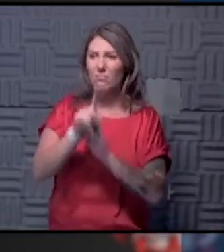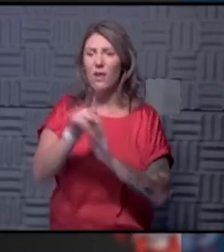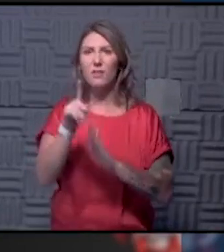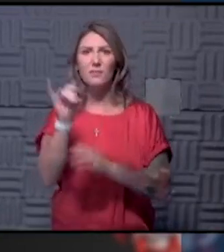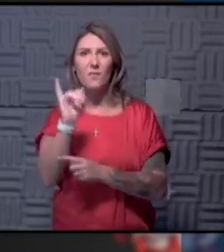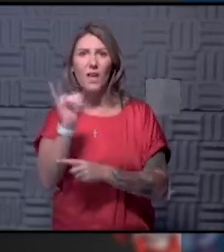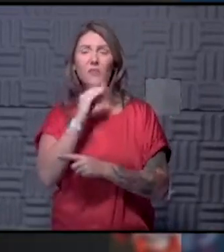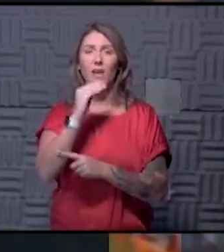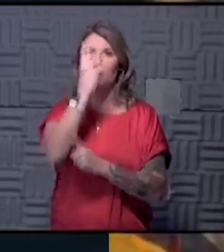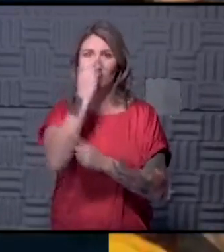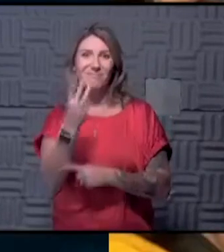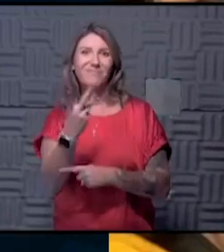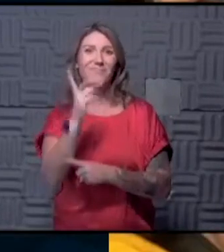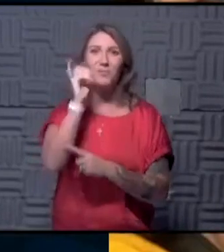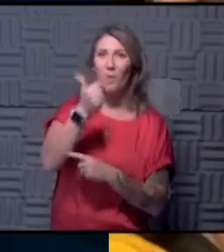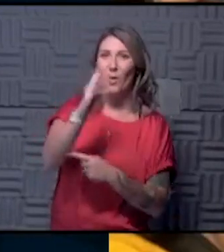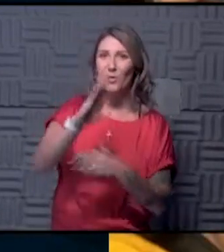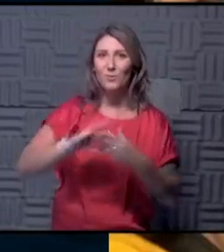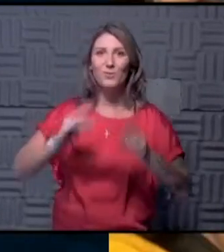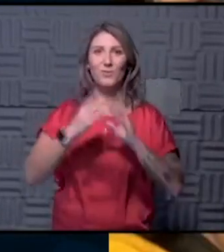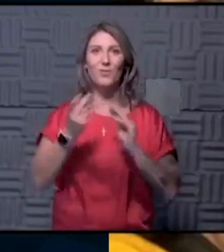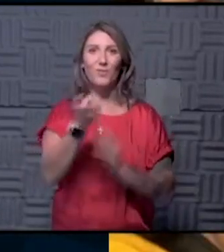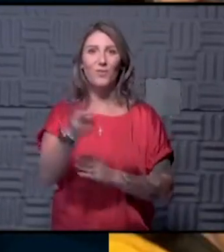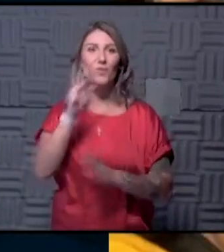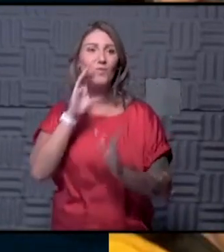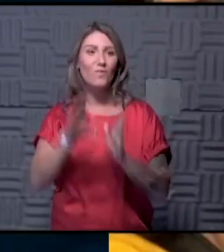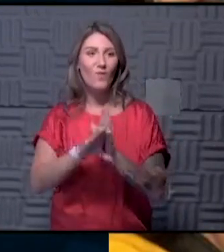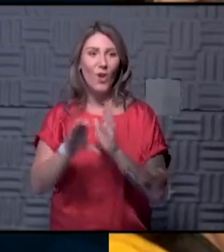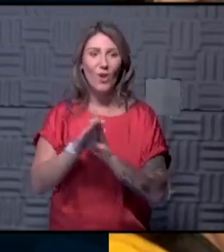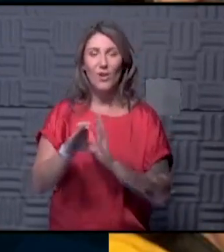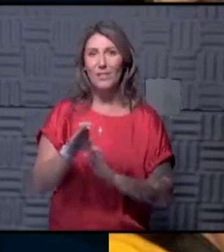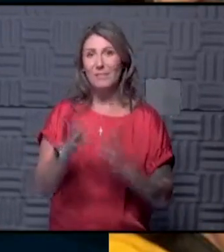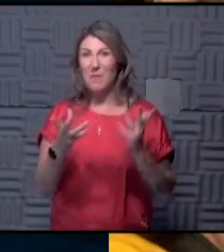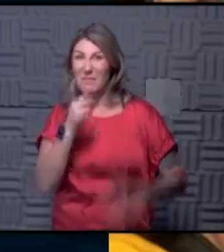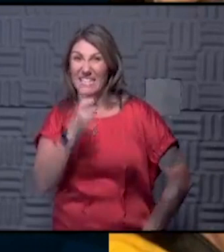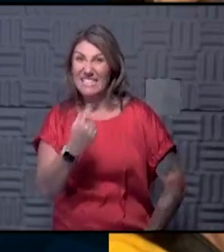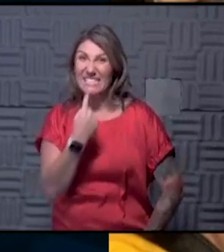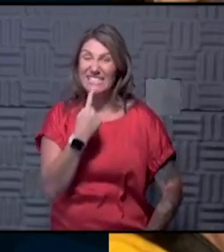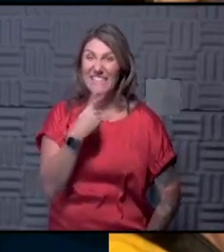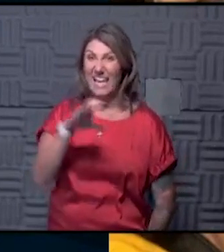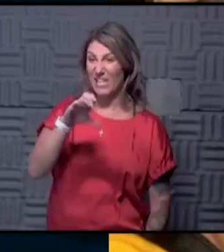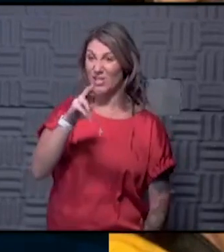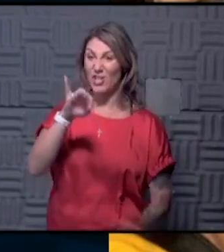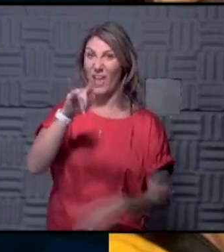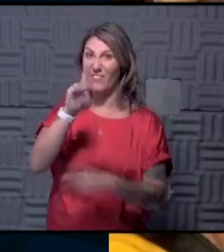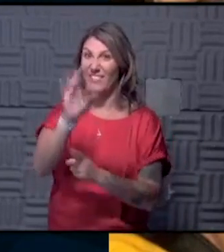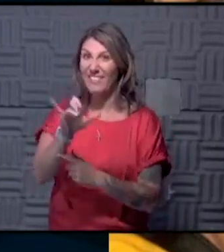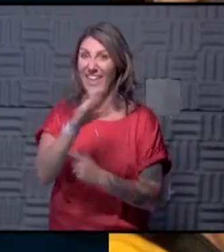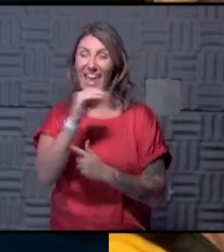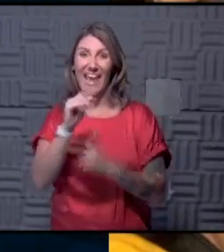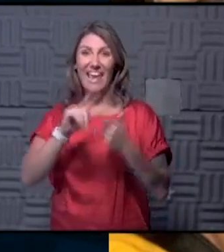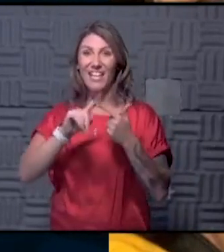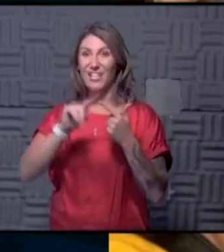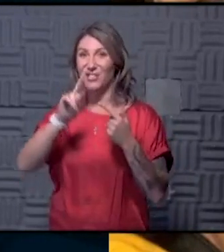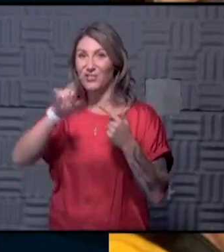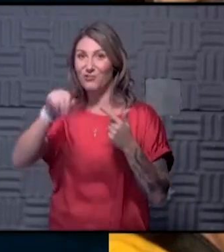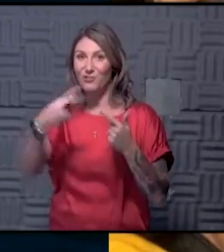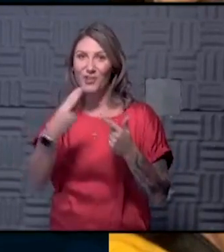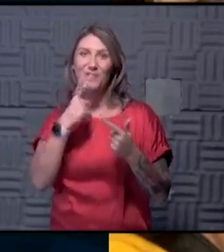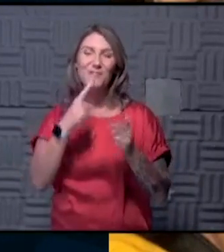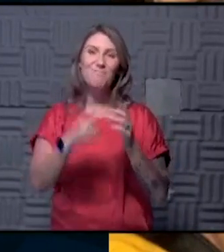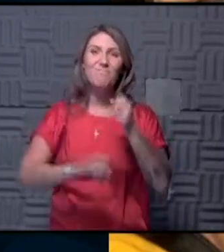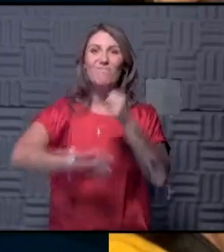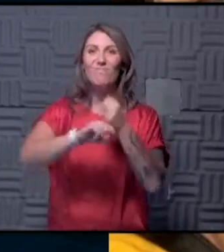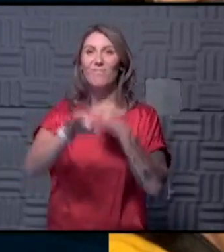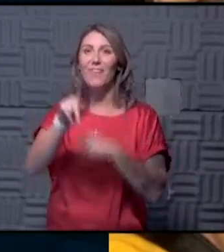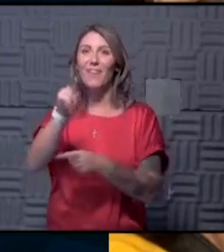tomorrow. Here are a couple of photos. And I probably won't say this right. I'm sorry if I don't. Chavley and Trish sporting their KU